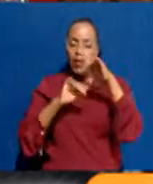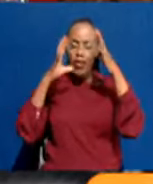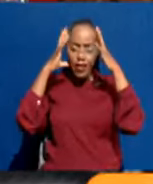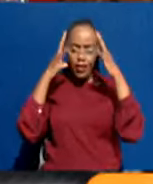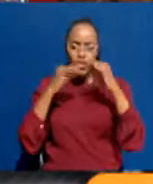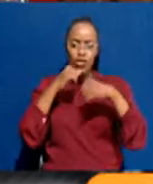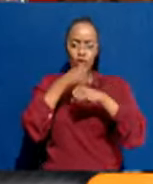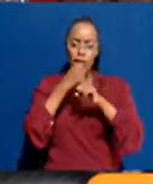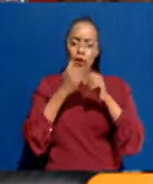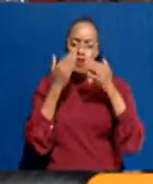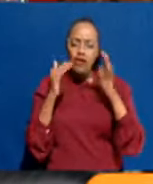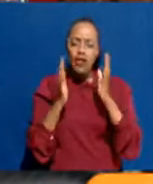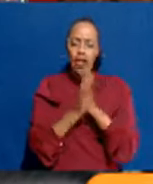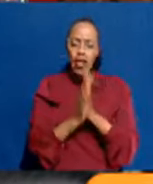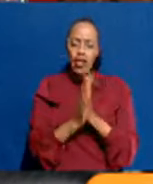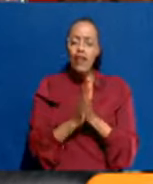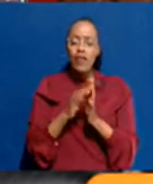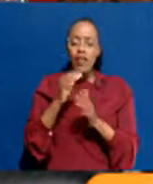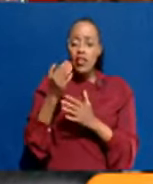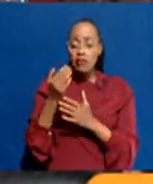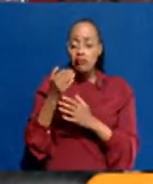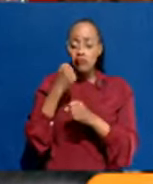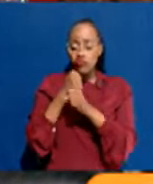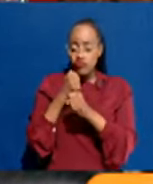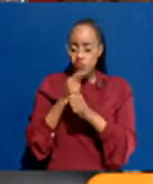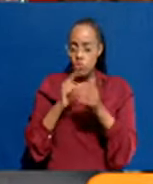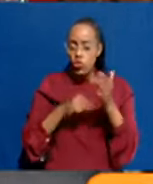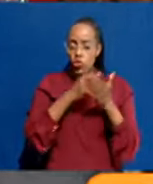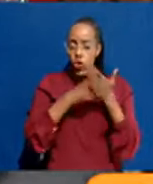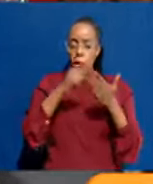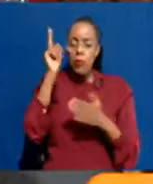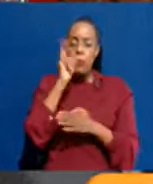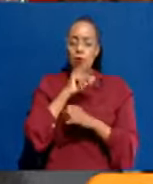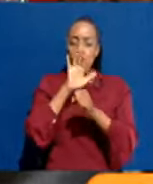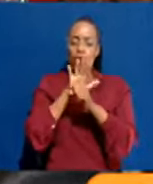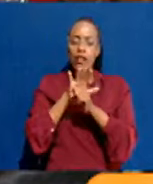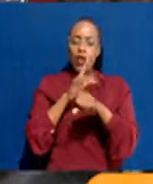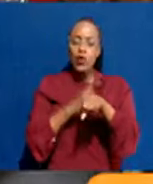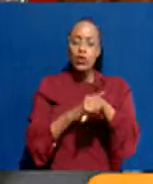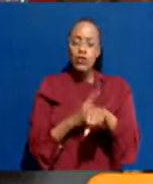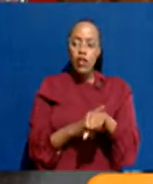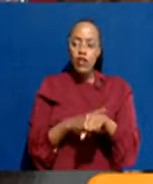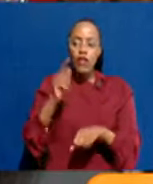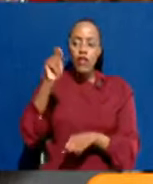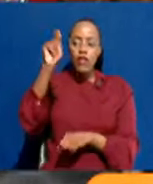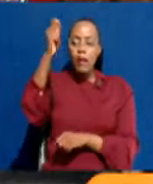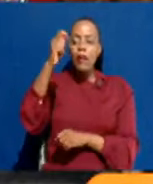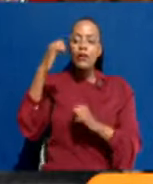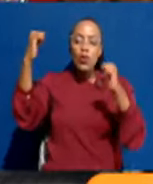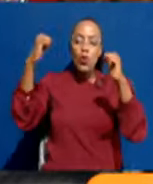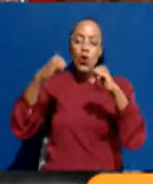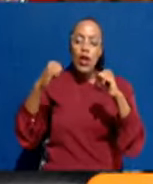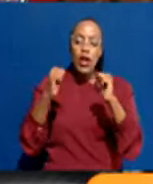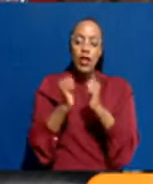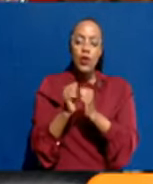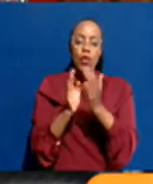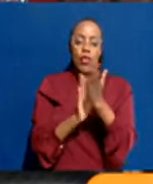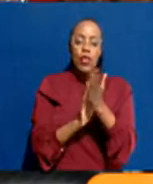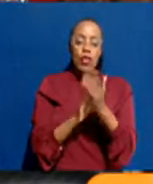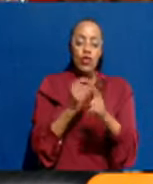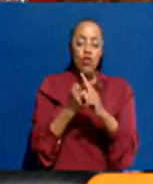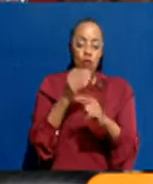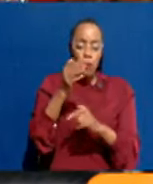made. And the cabinet just is to endorse. And in most cases, president would concur with the recommendations from